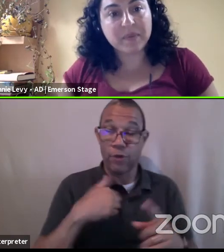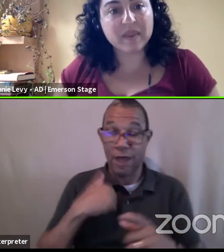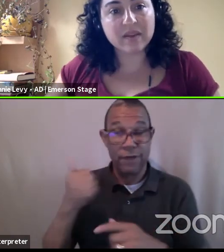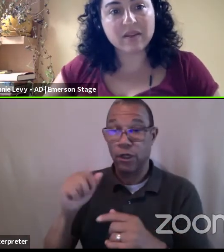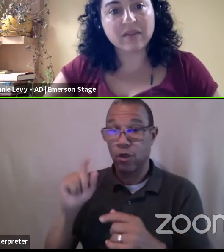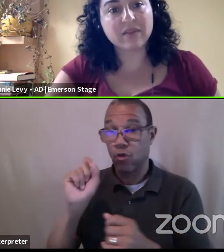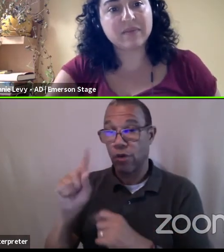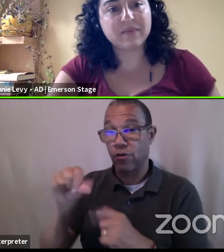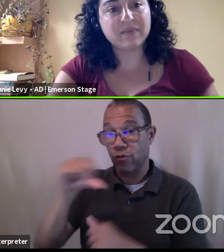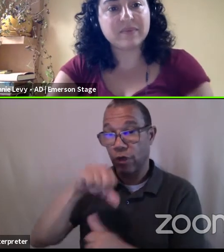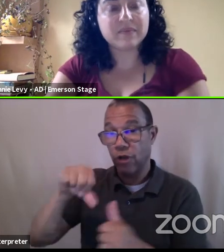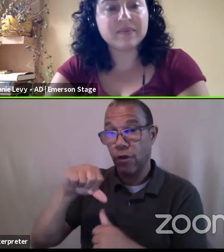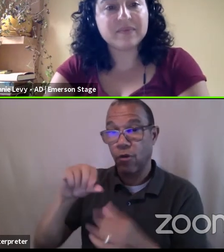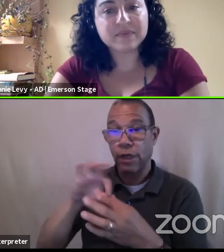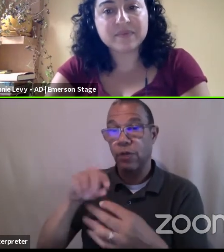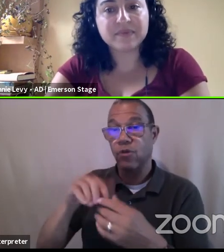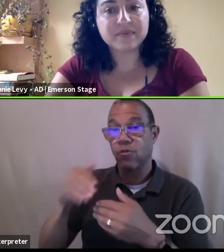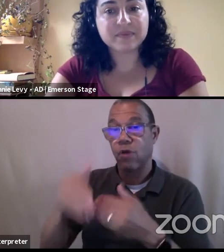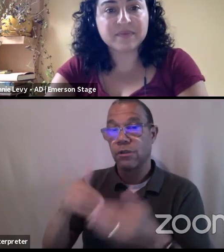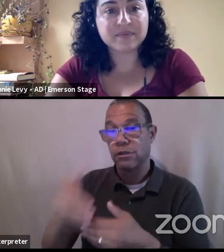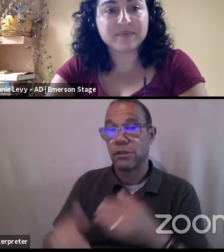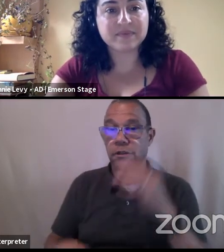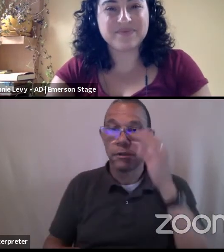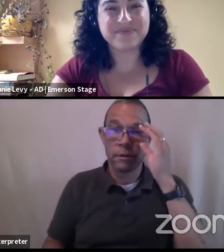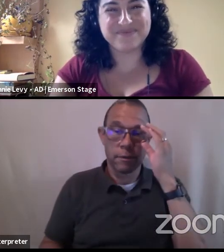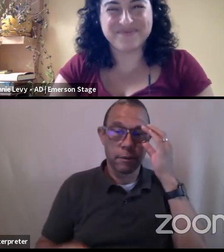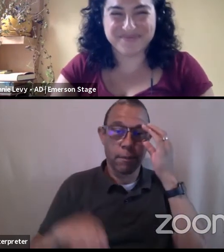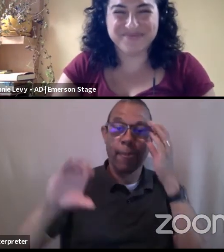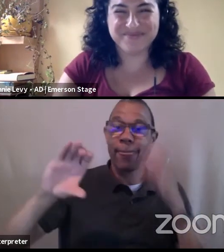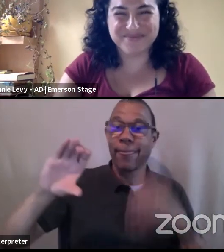yeah uh igor what's next